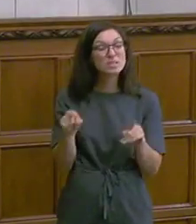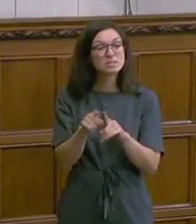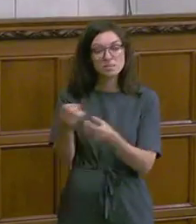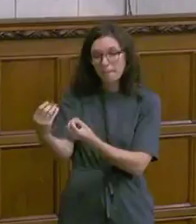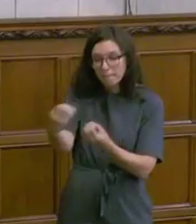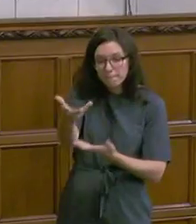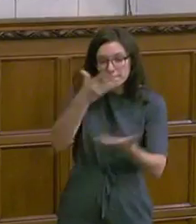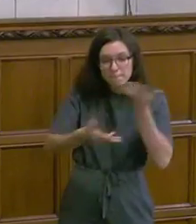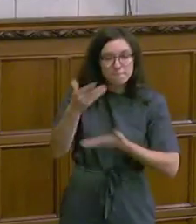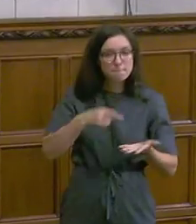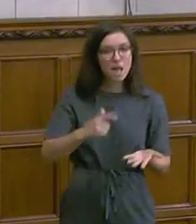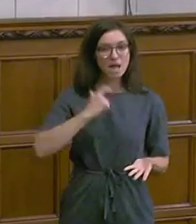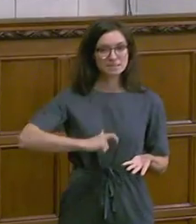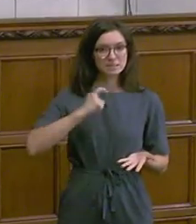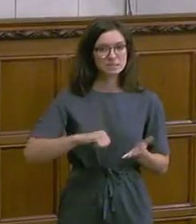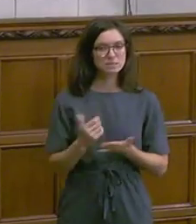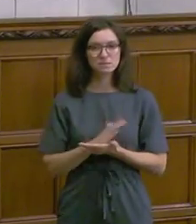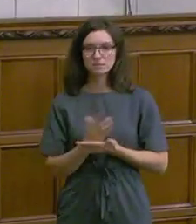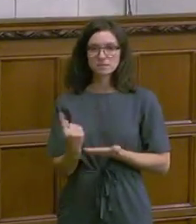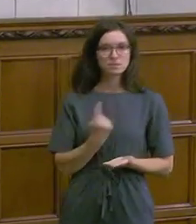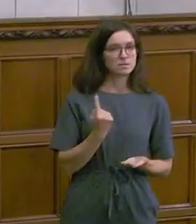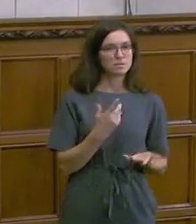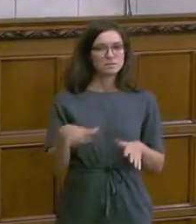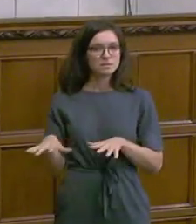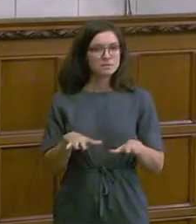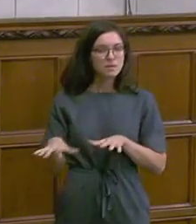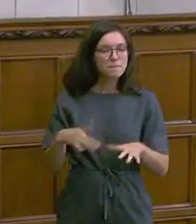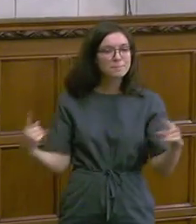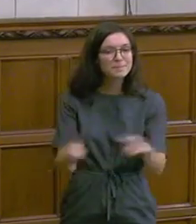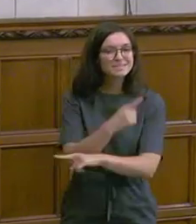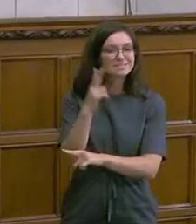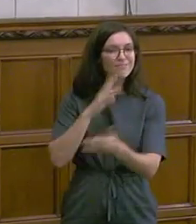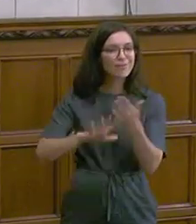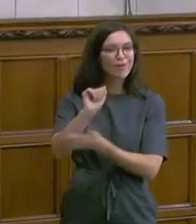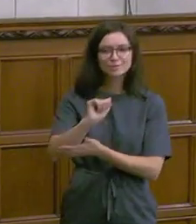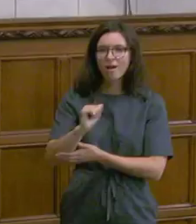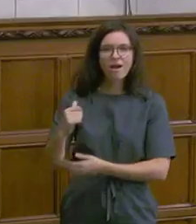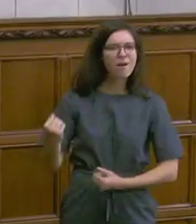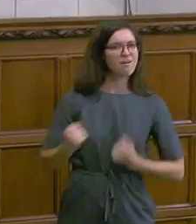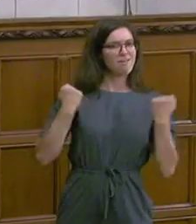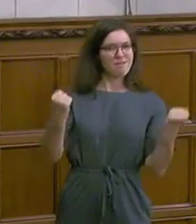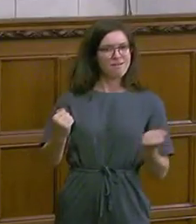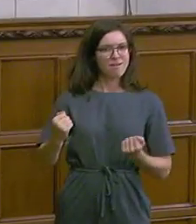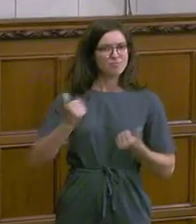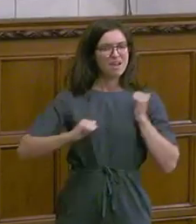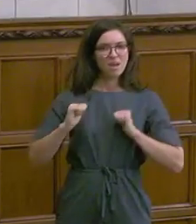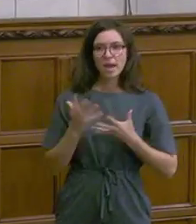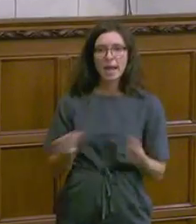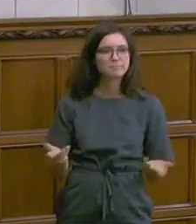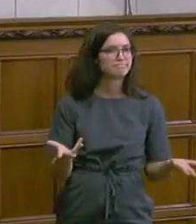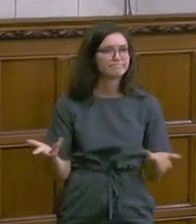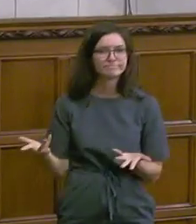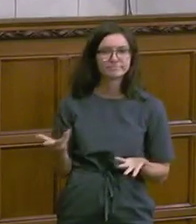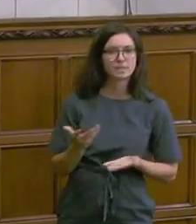so miss out on the support and richness of deaf culture, and I think that's worth addressing. Mr Chairman, it's not